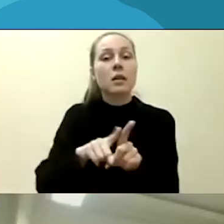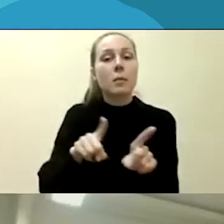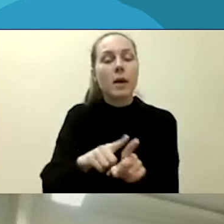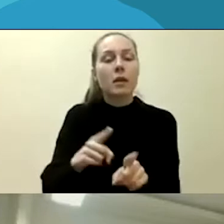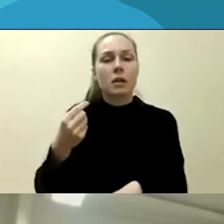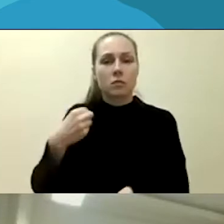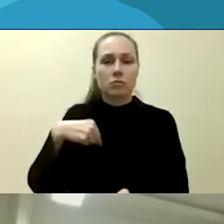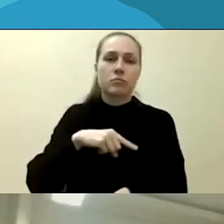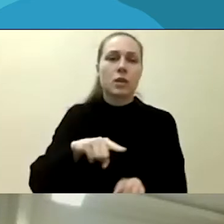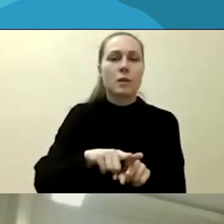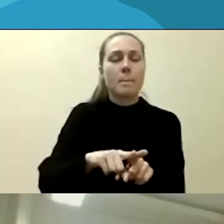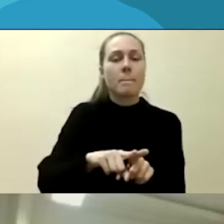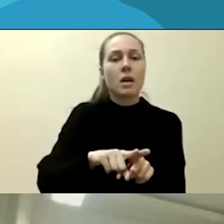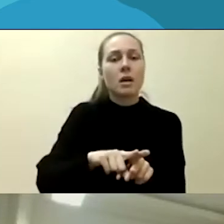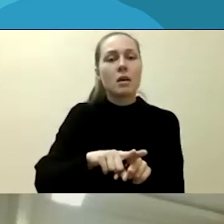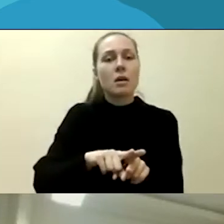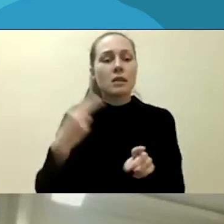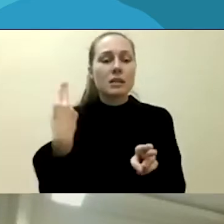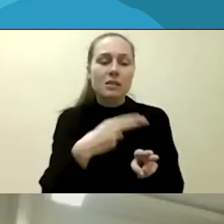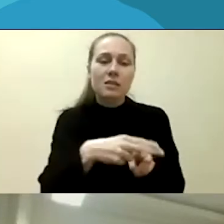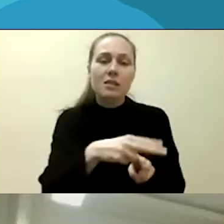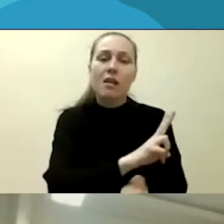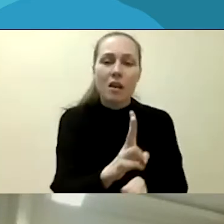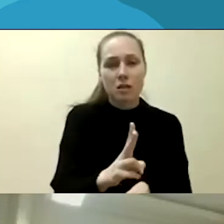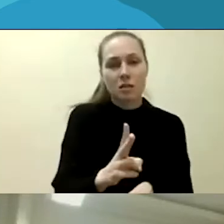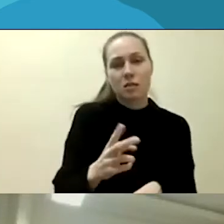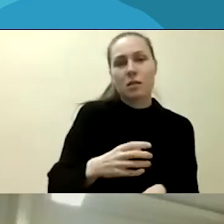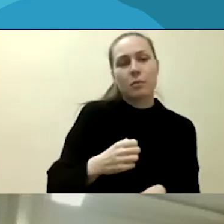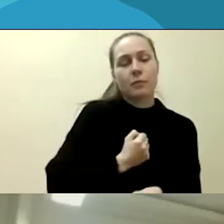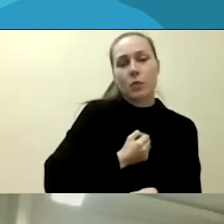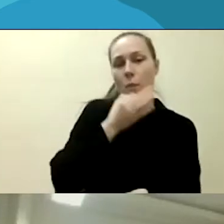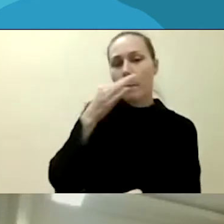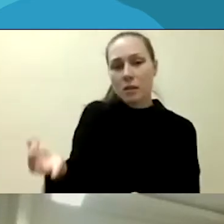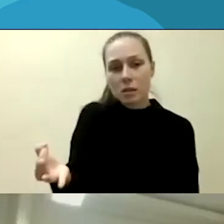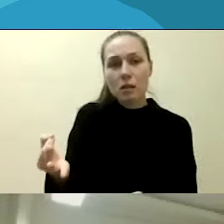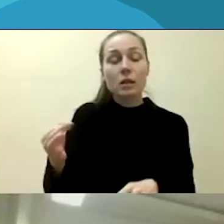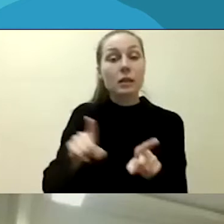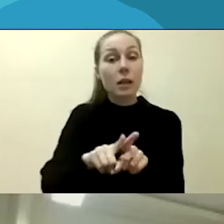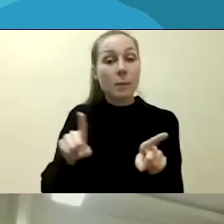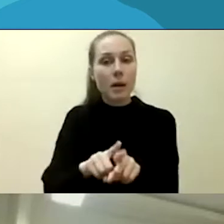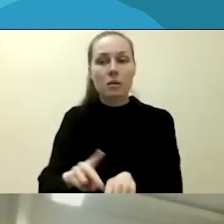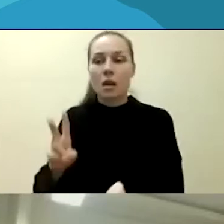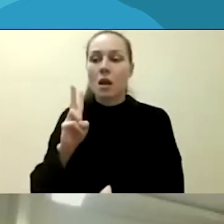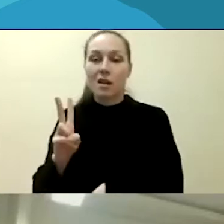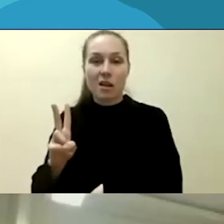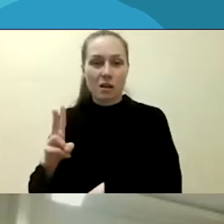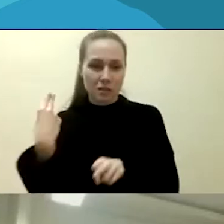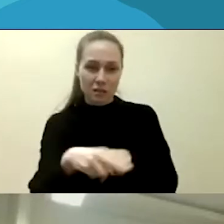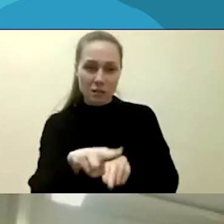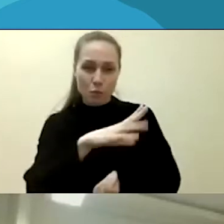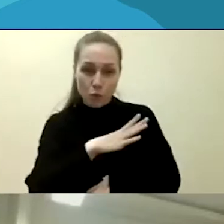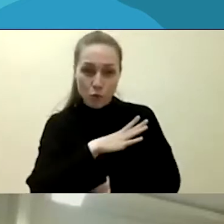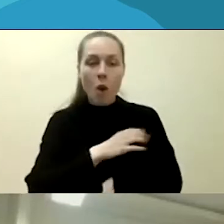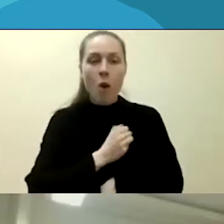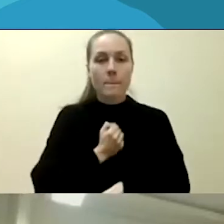perpetrator. That's why you don't report it. Fear of secondary victimizations, that